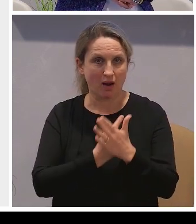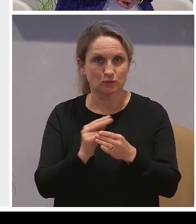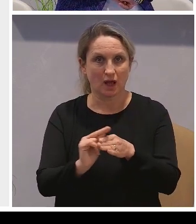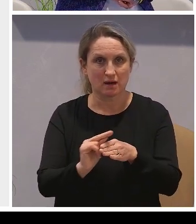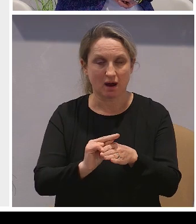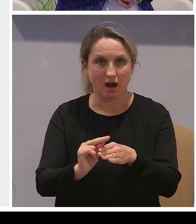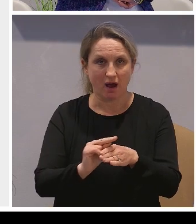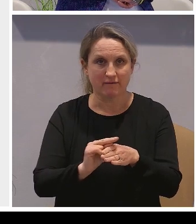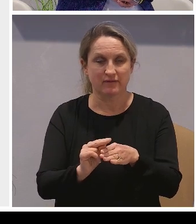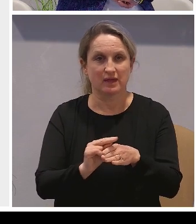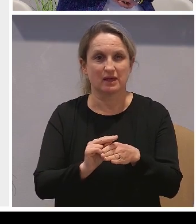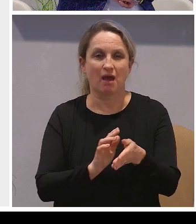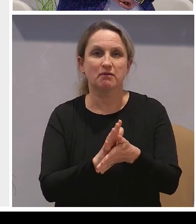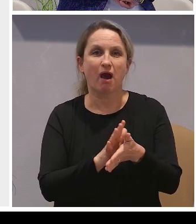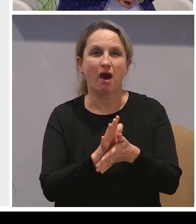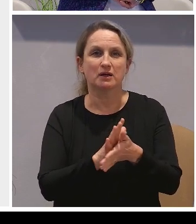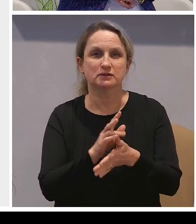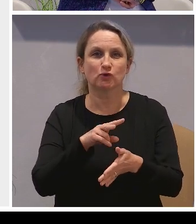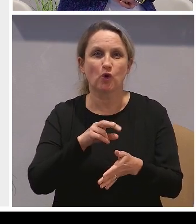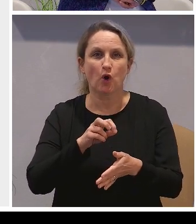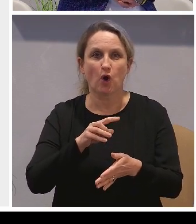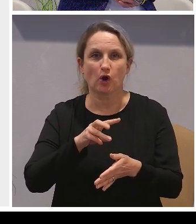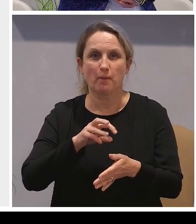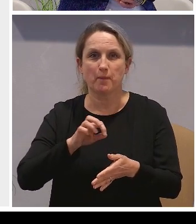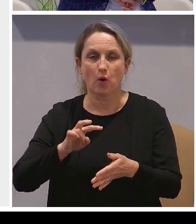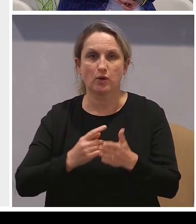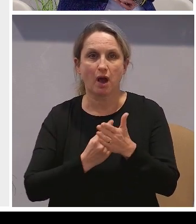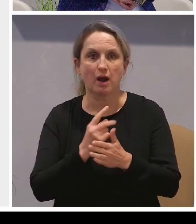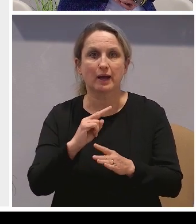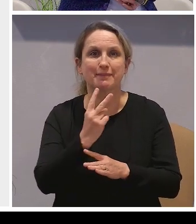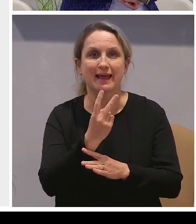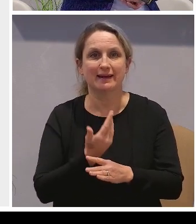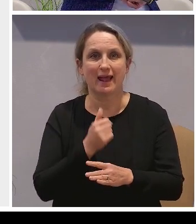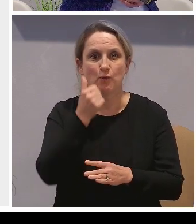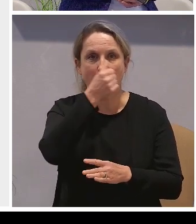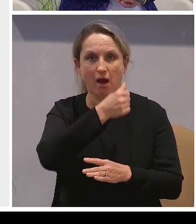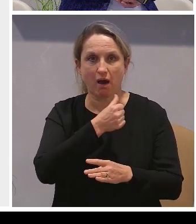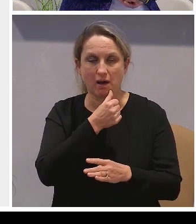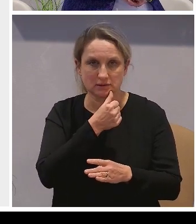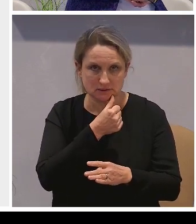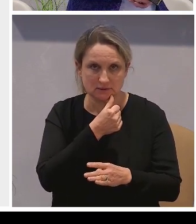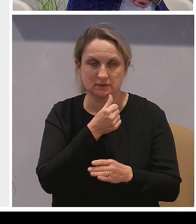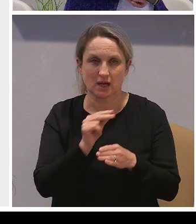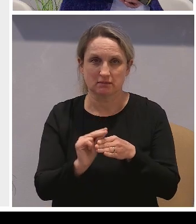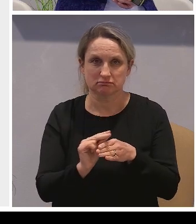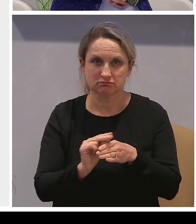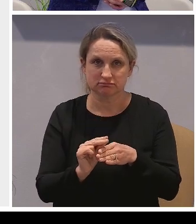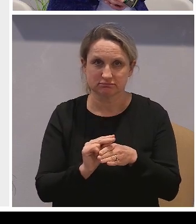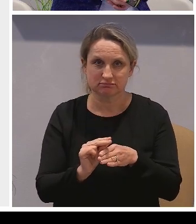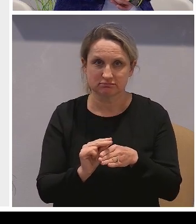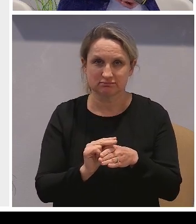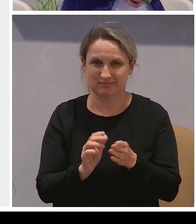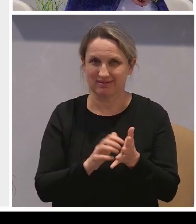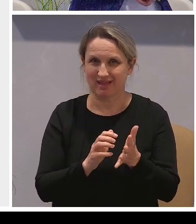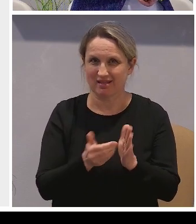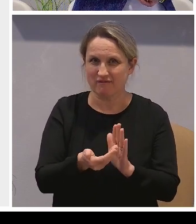Of course, nowadays it would be great if we could start the growth hormone treatment from the age of